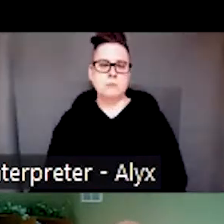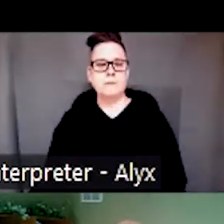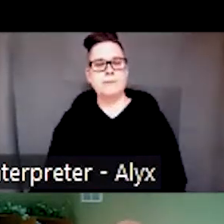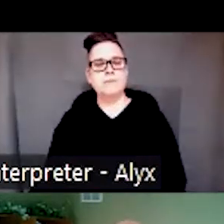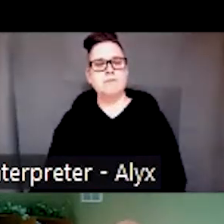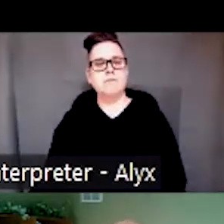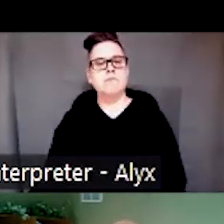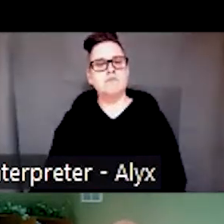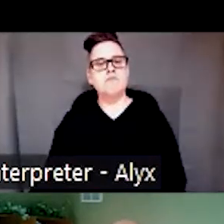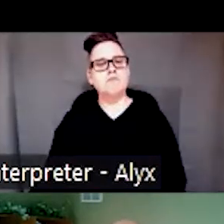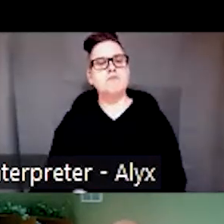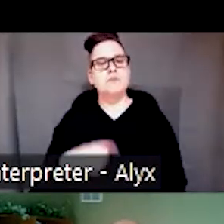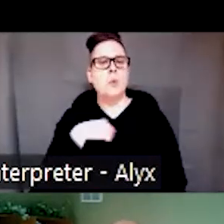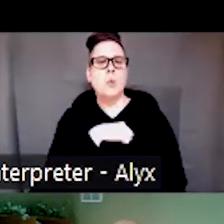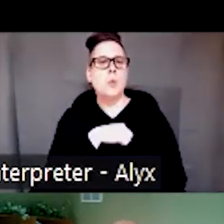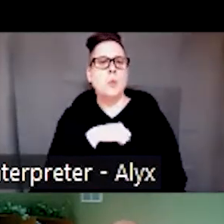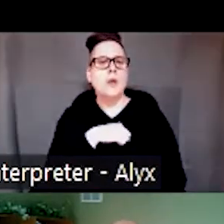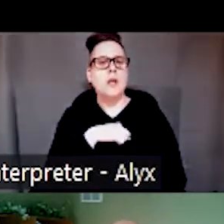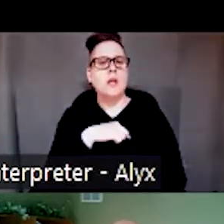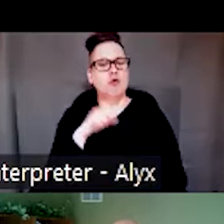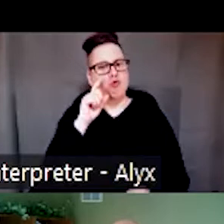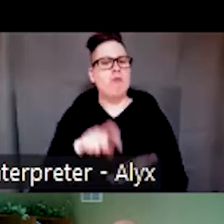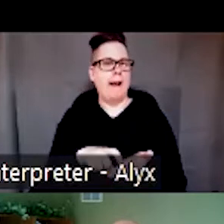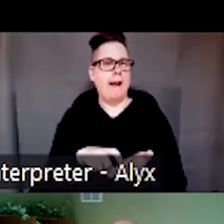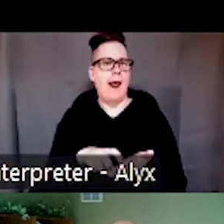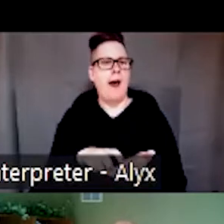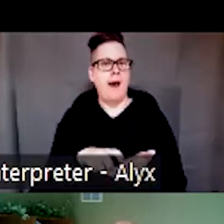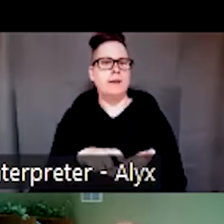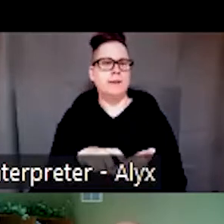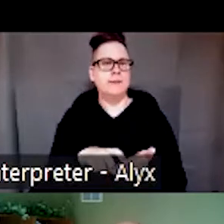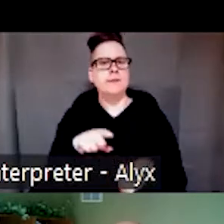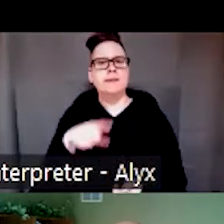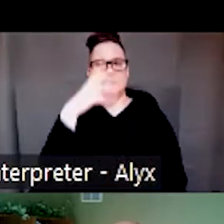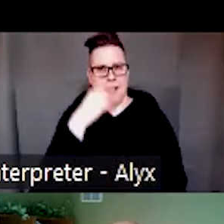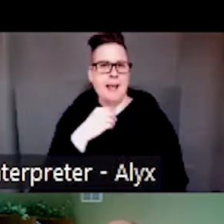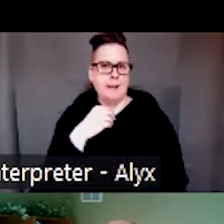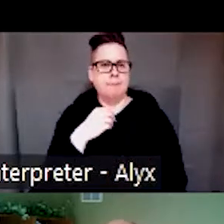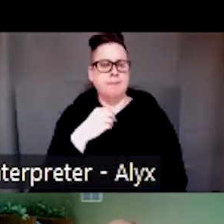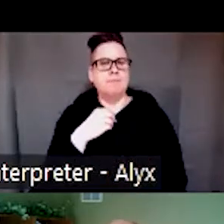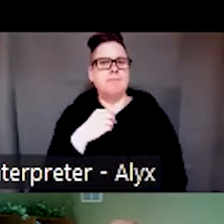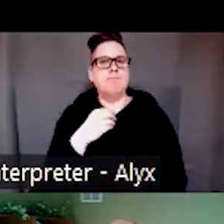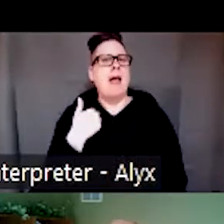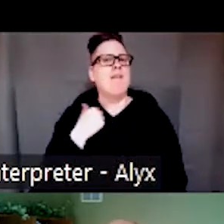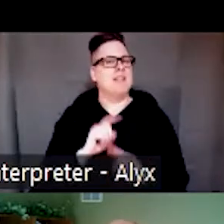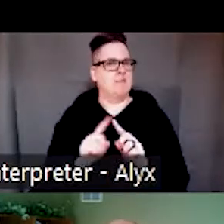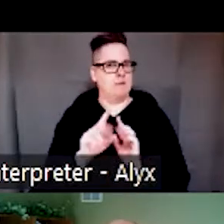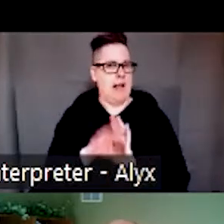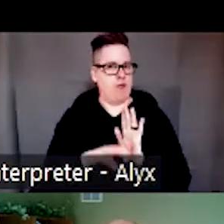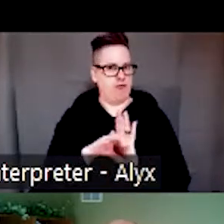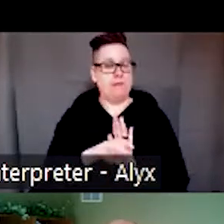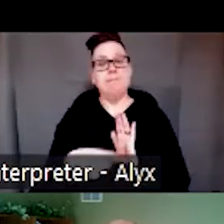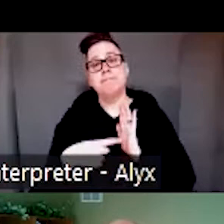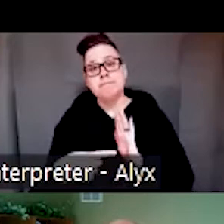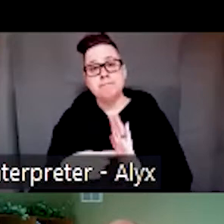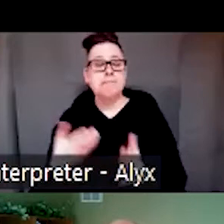would recognize that sleep patterns can have several characteristics. So for instance,